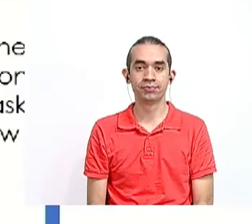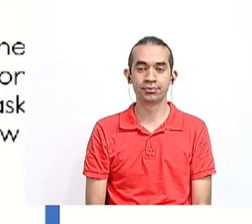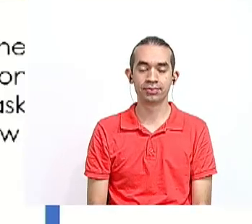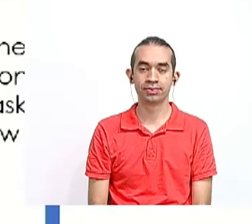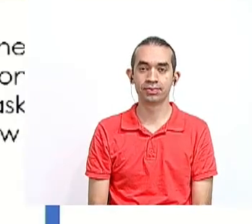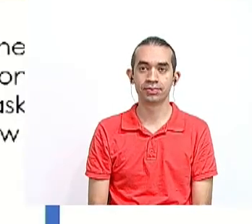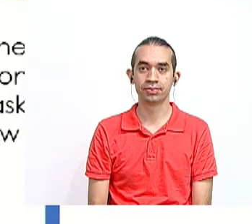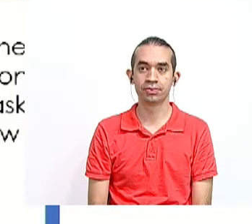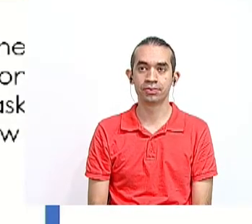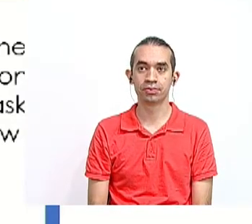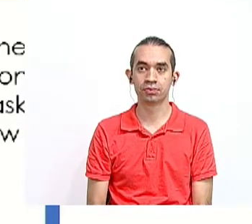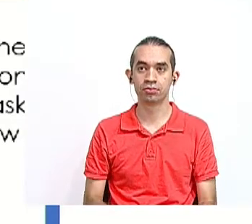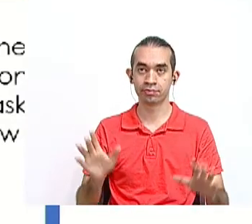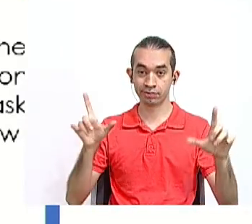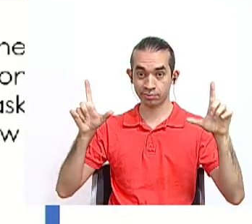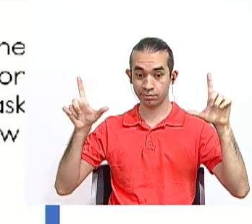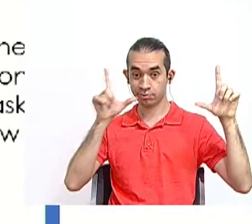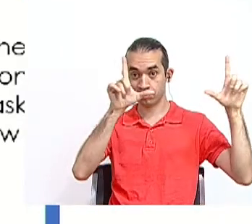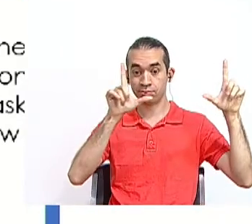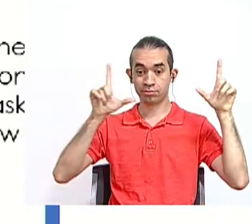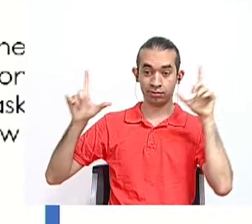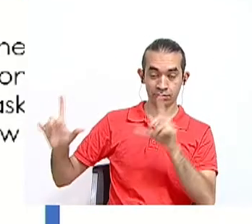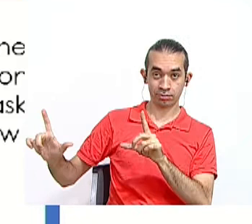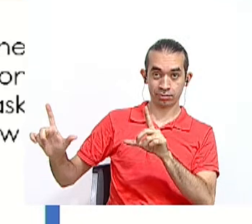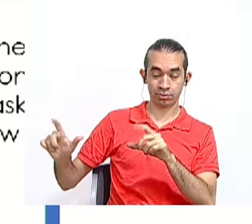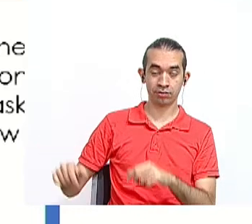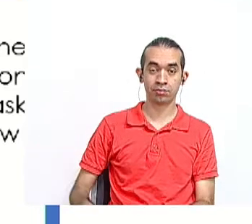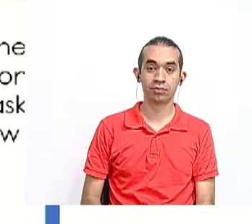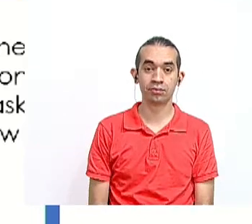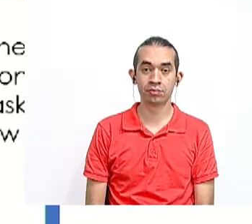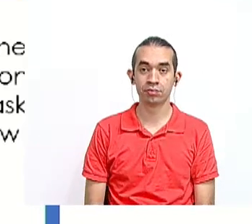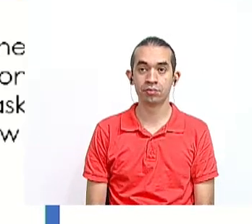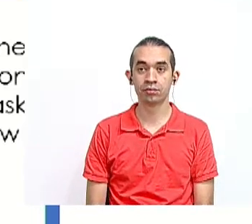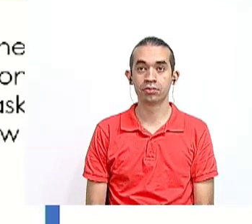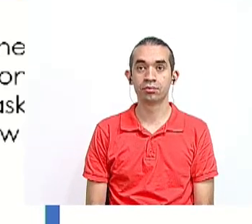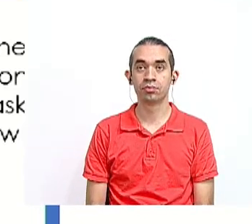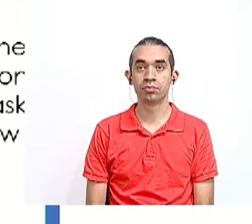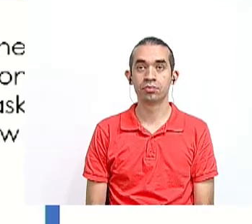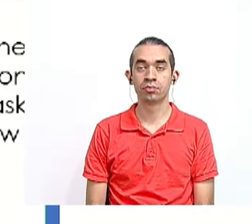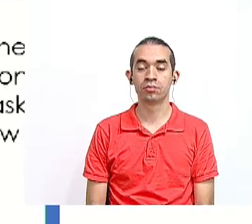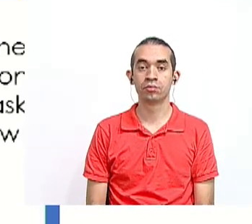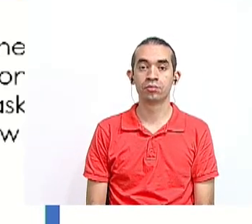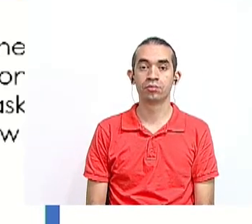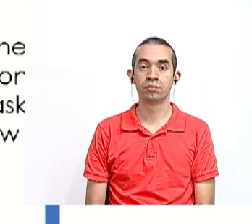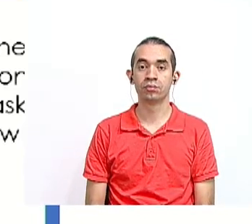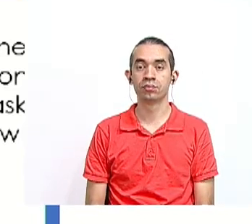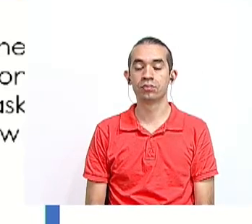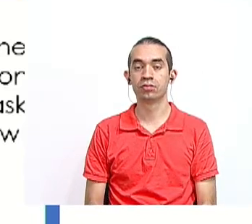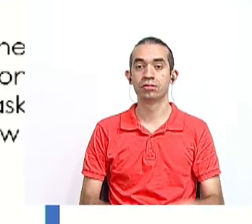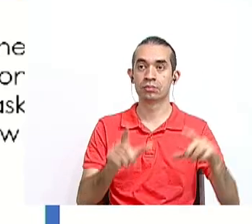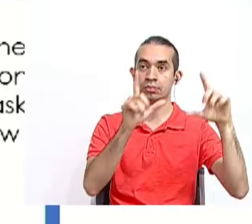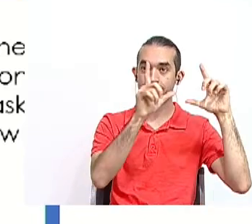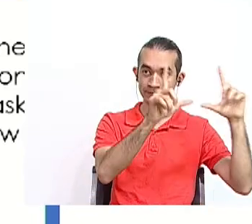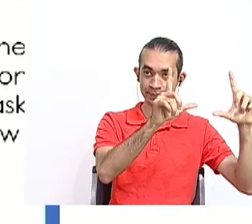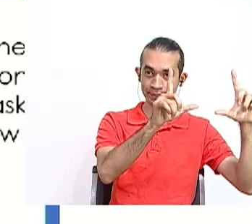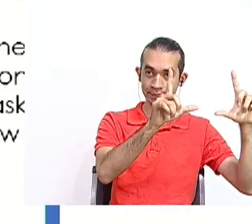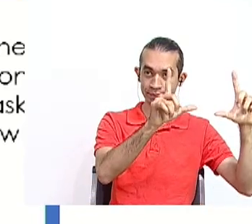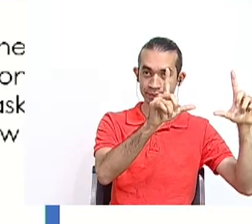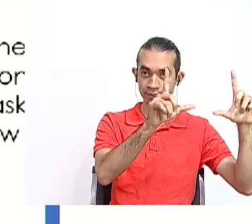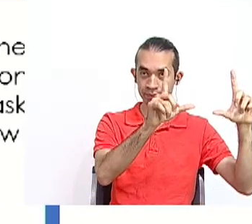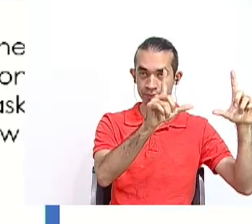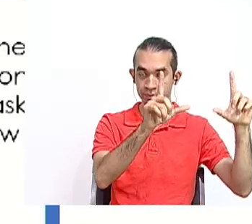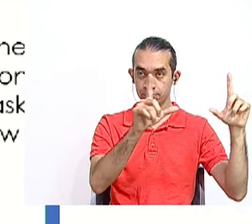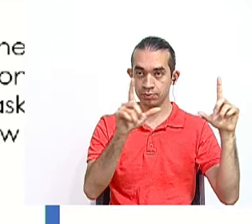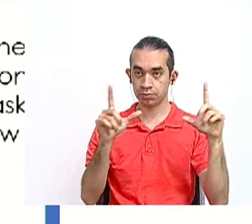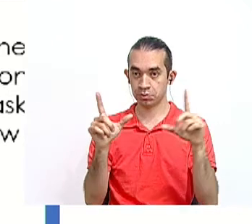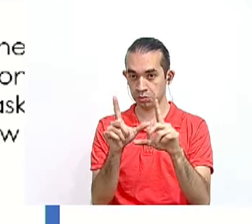I have the two emails over here. You see, we have on the right-hand side one that is shorter. On the left, we have